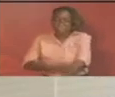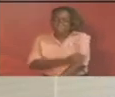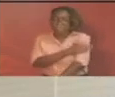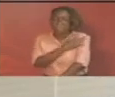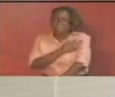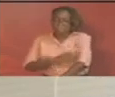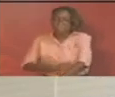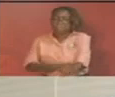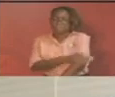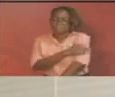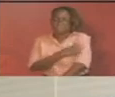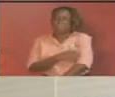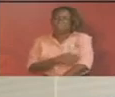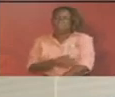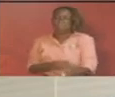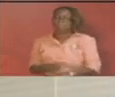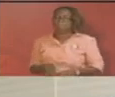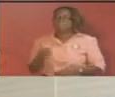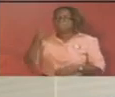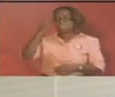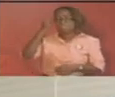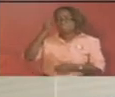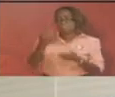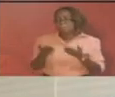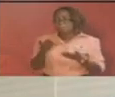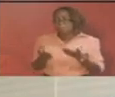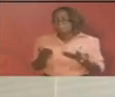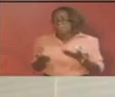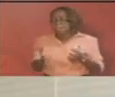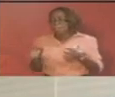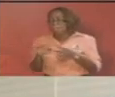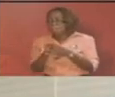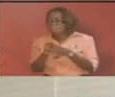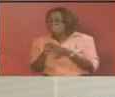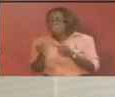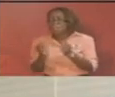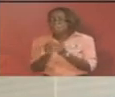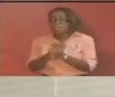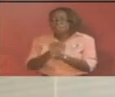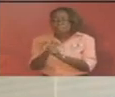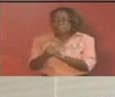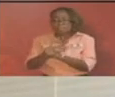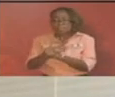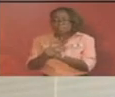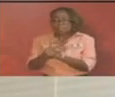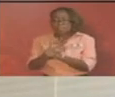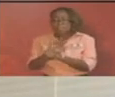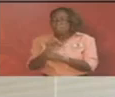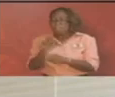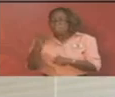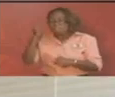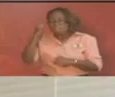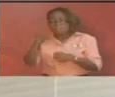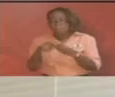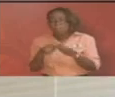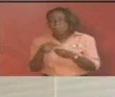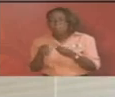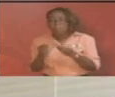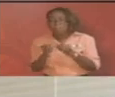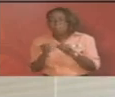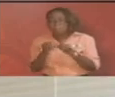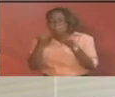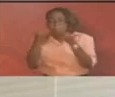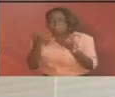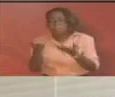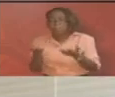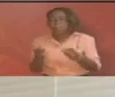it was also found that as well that more than 1 in 5 persons with the SARS-CoV-2 infection